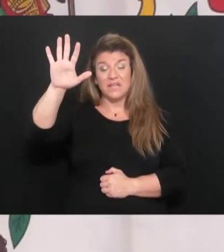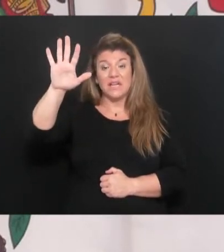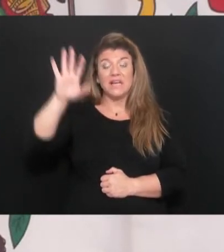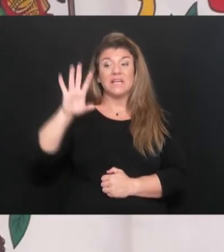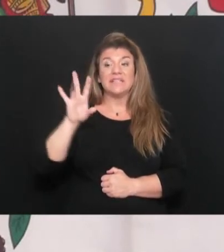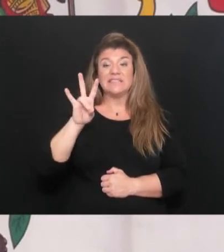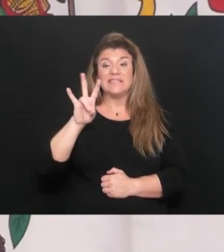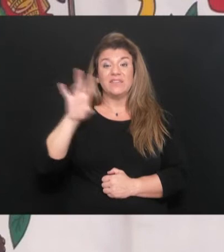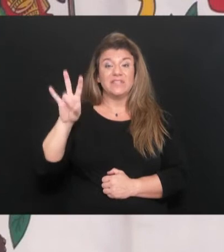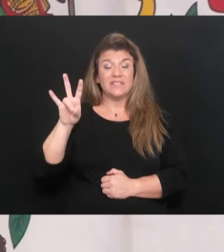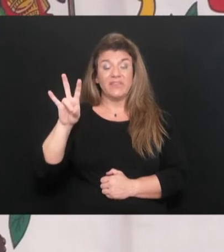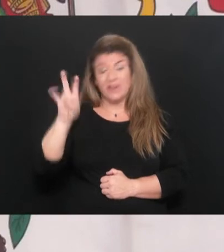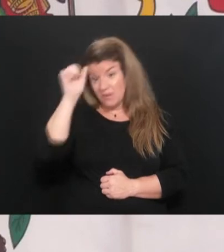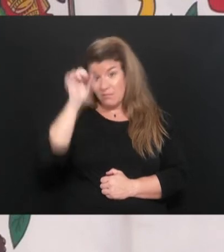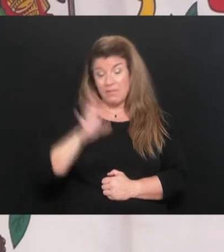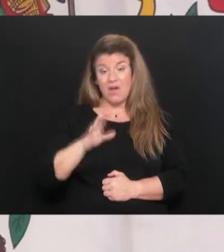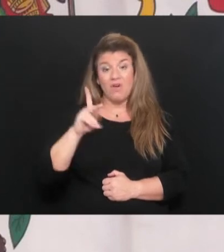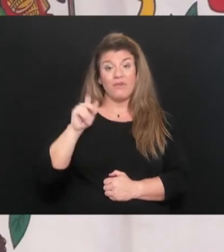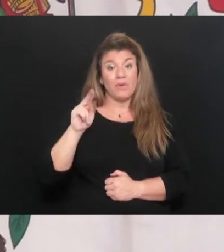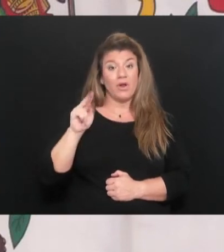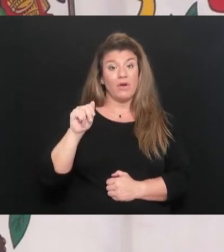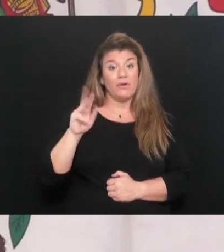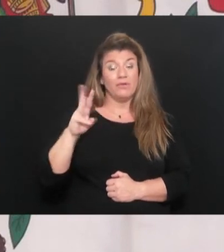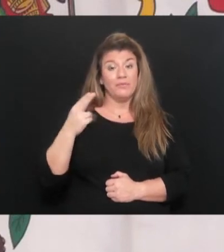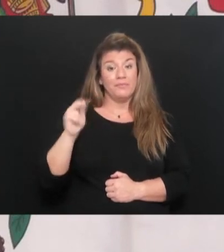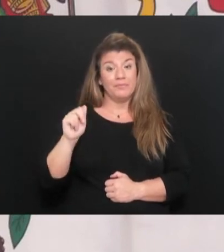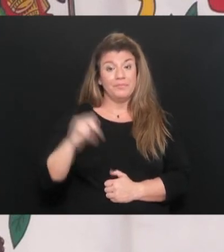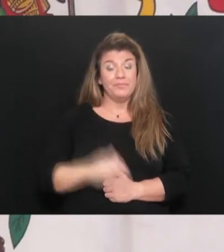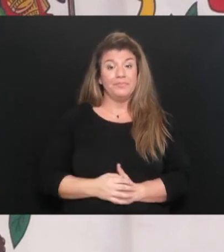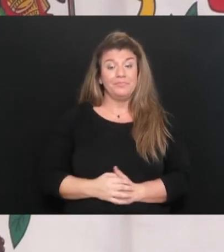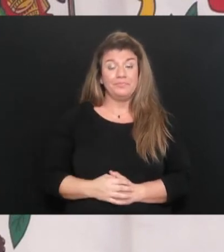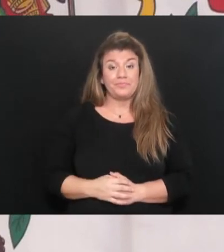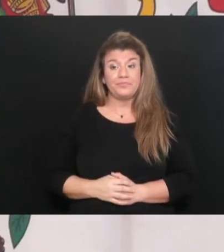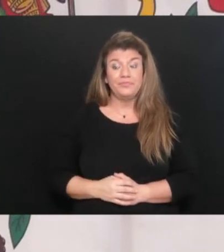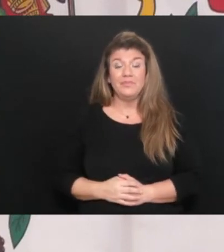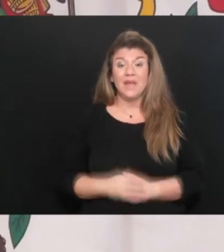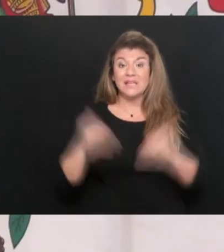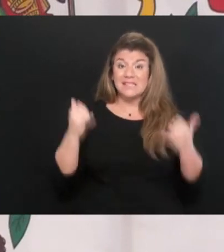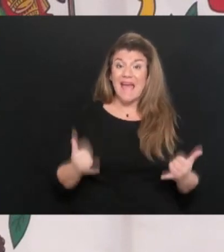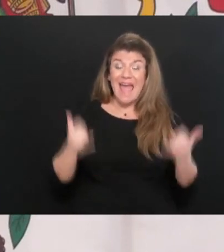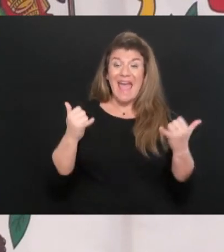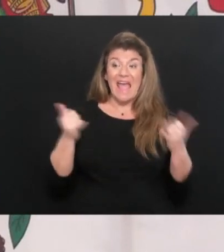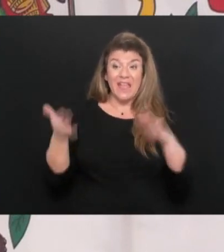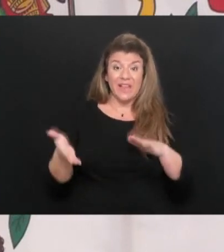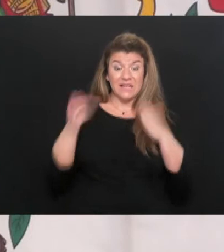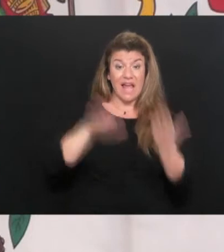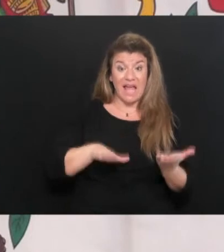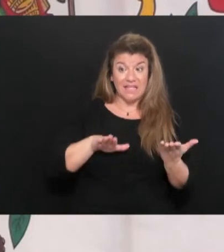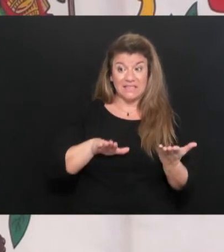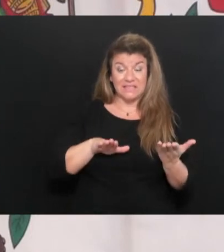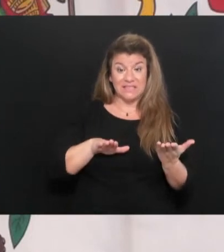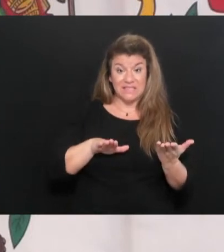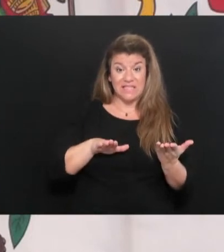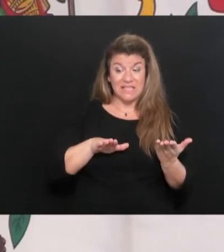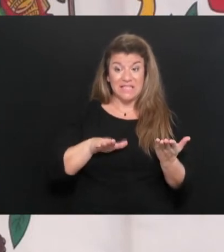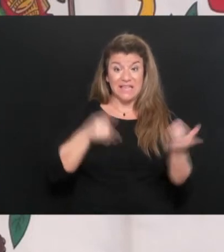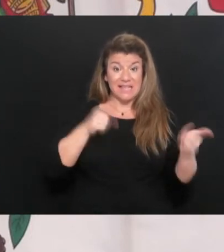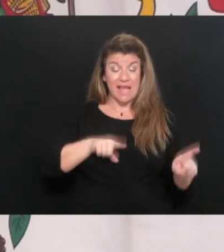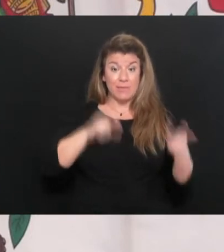a 77-year-old male from Kanawha County. And today, the deaths that have come to us